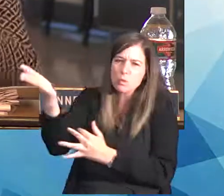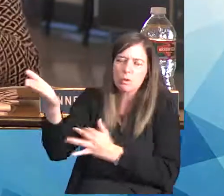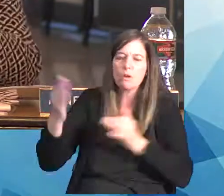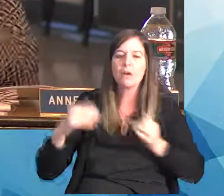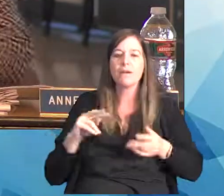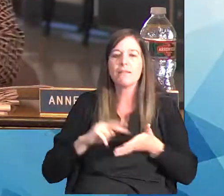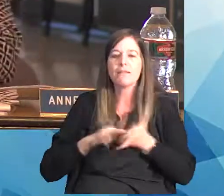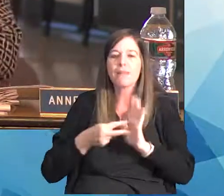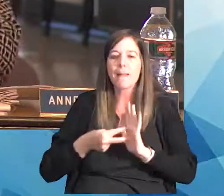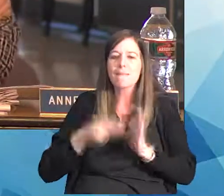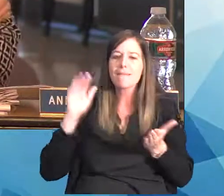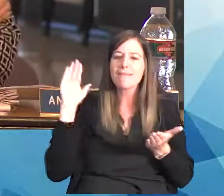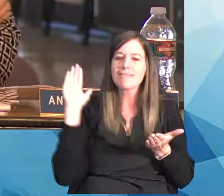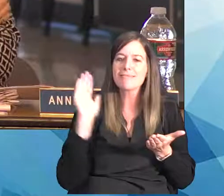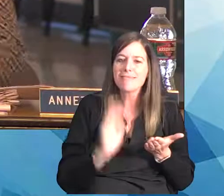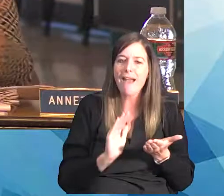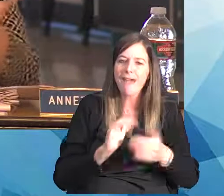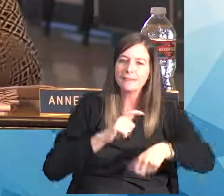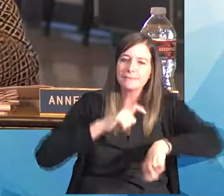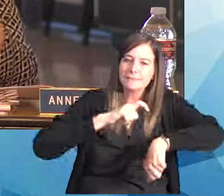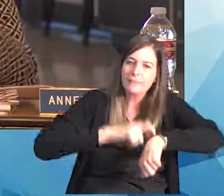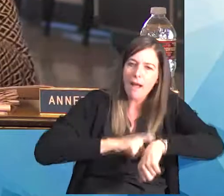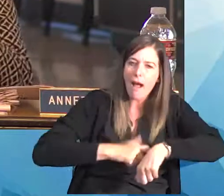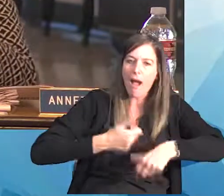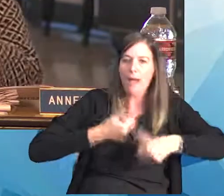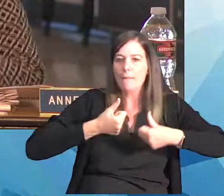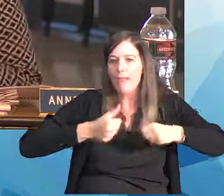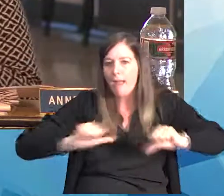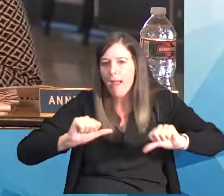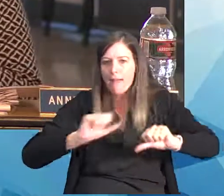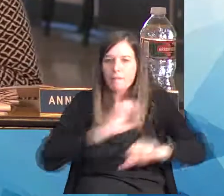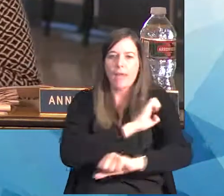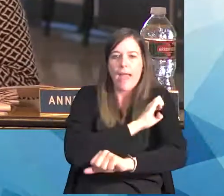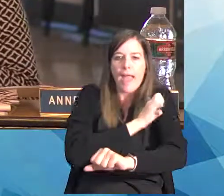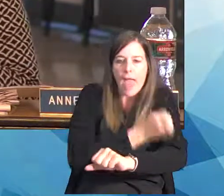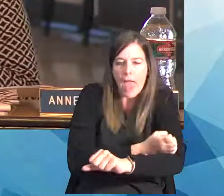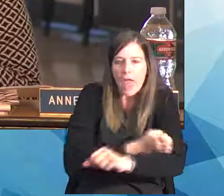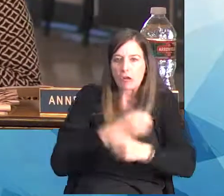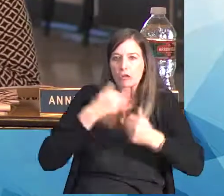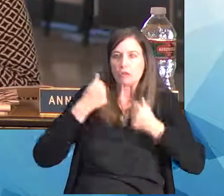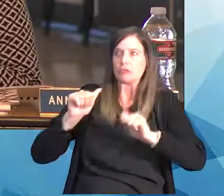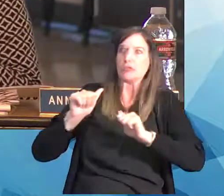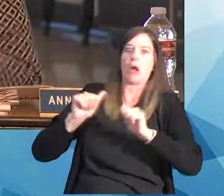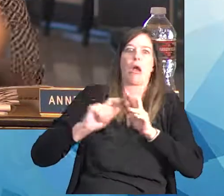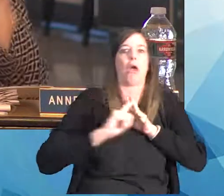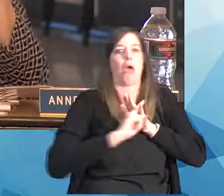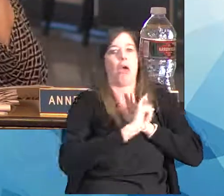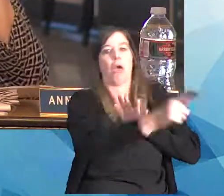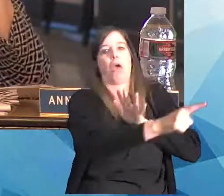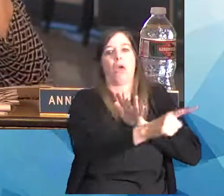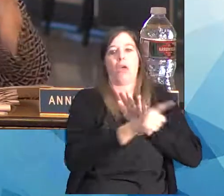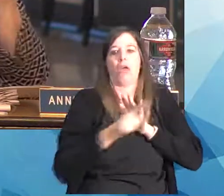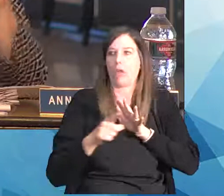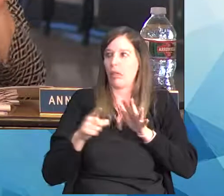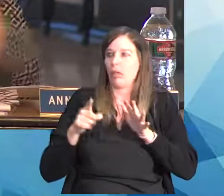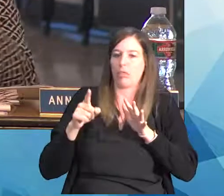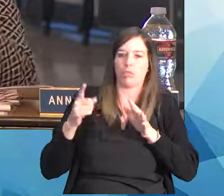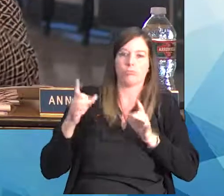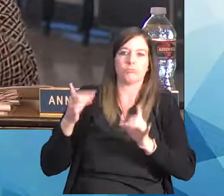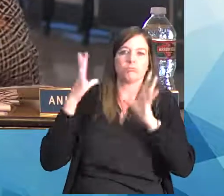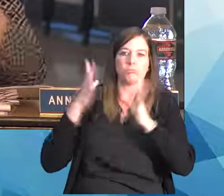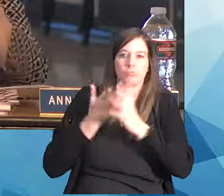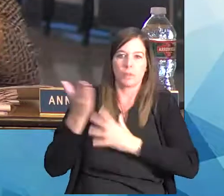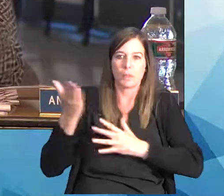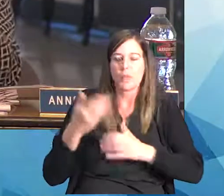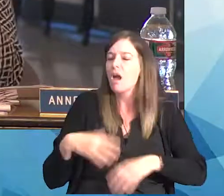time, effort, and energy, and less pain as well. I think that's just an awesome